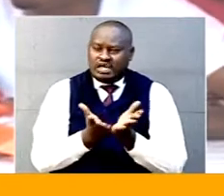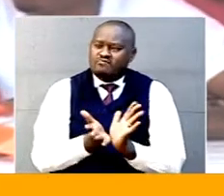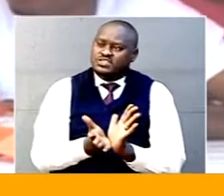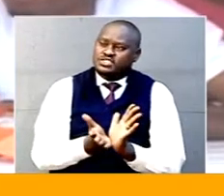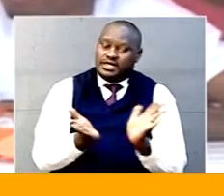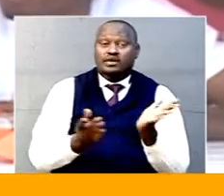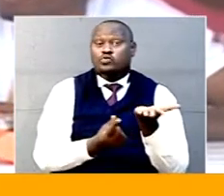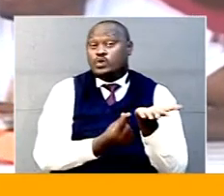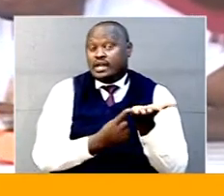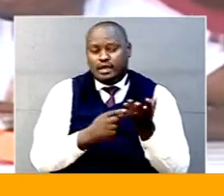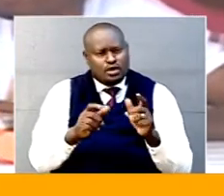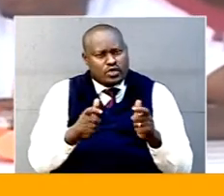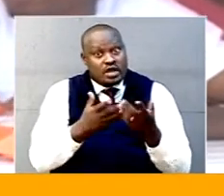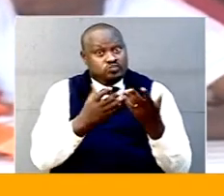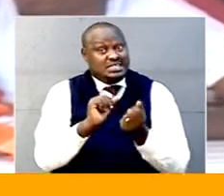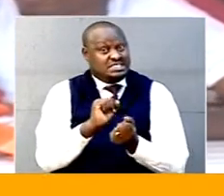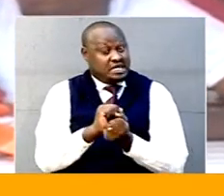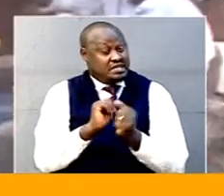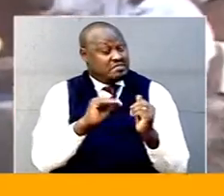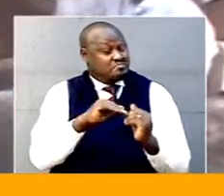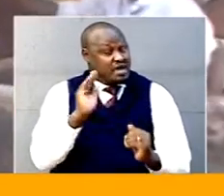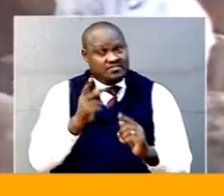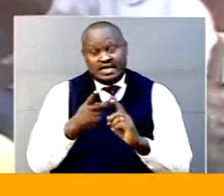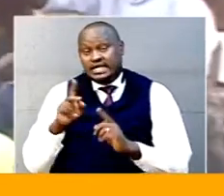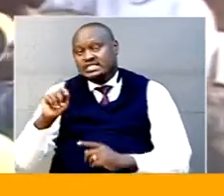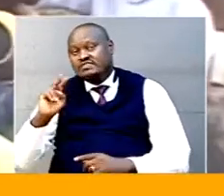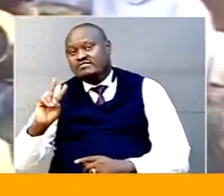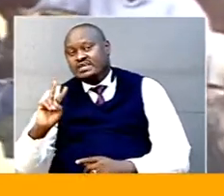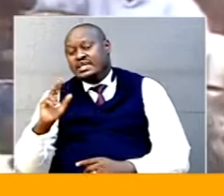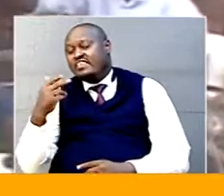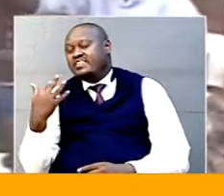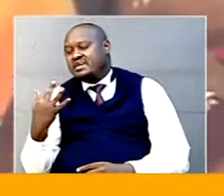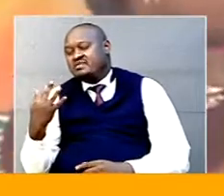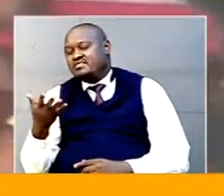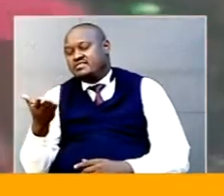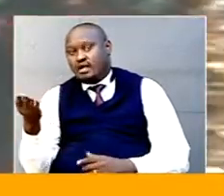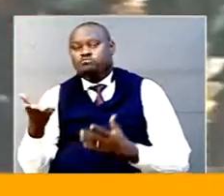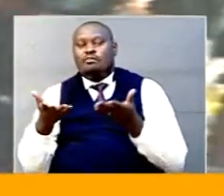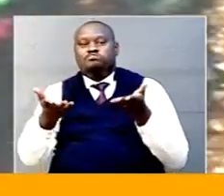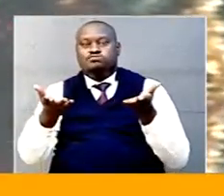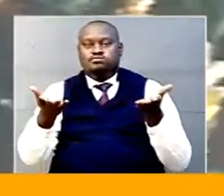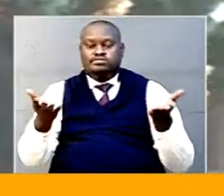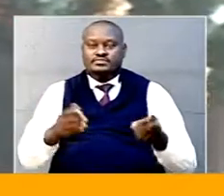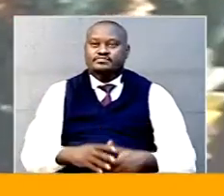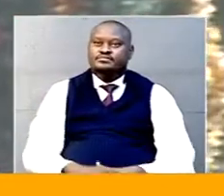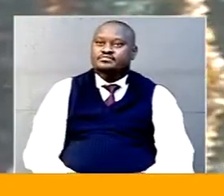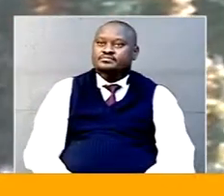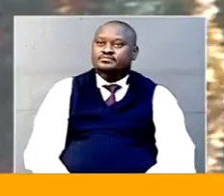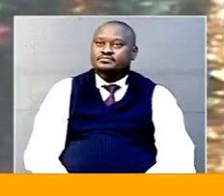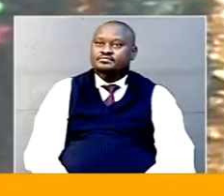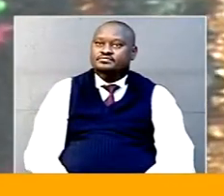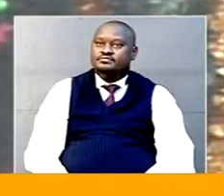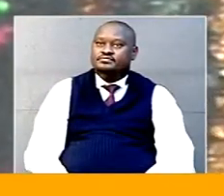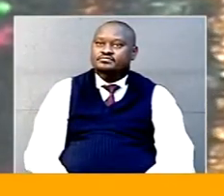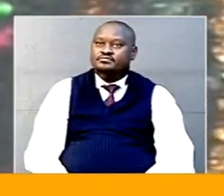reason why over 10 radio stations and 3 television stations are in place. We are carrying out a cause, a